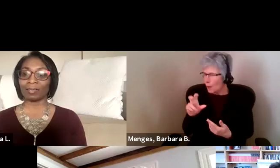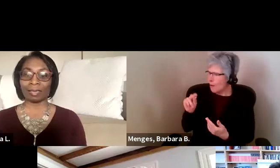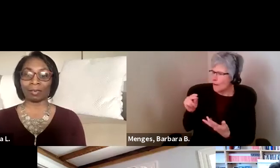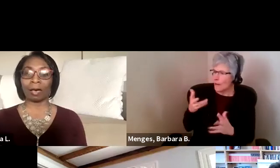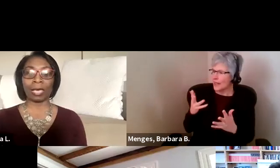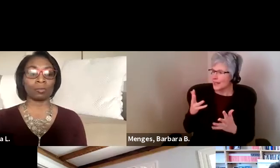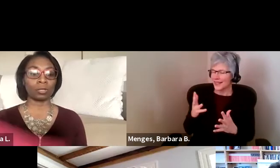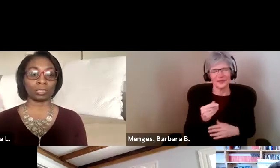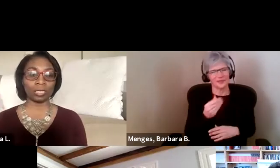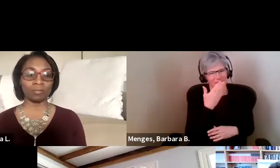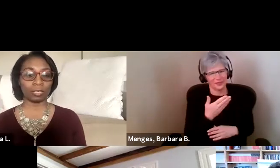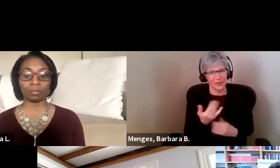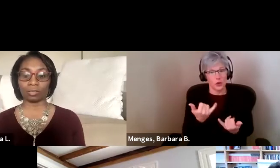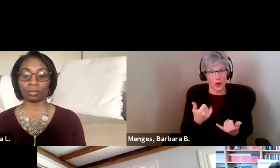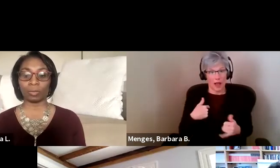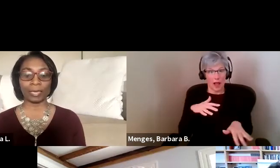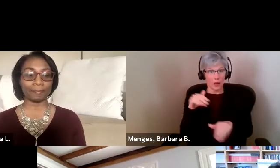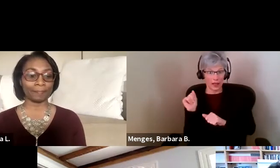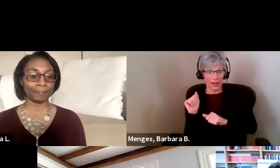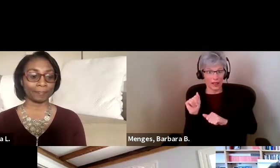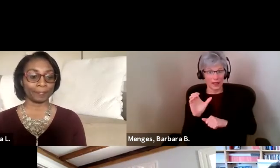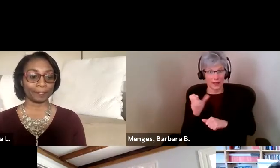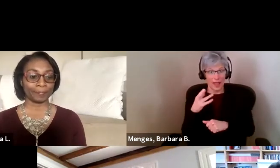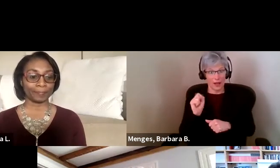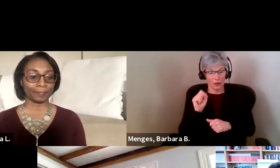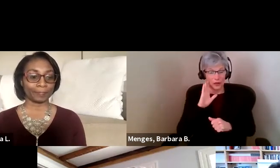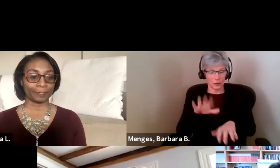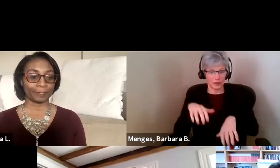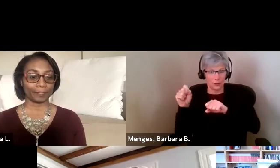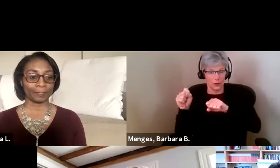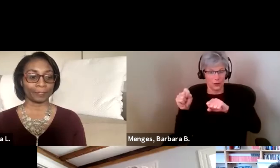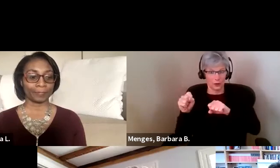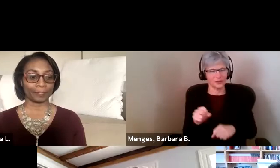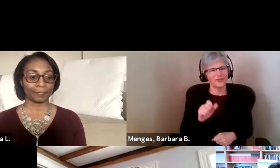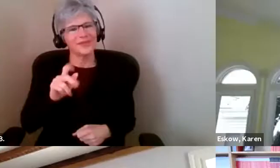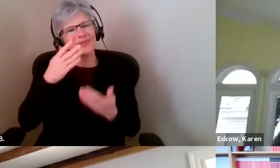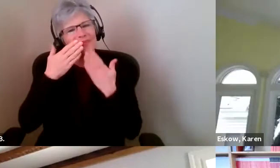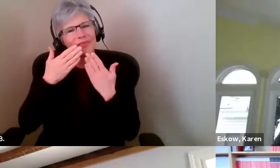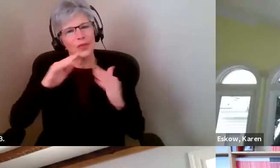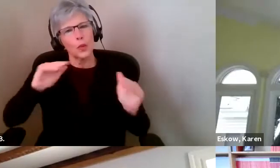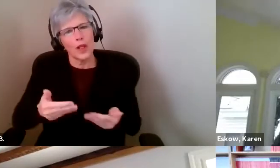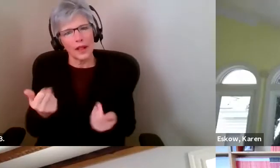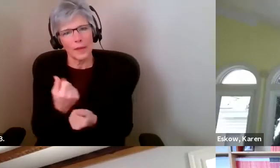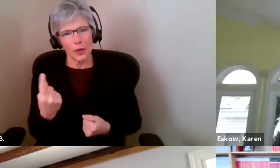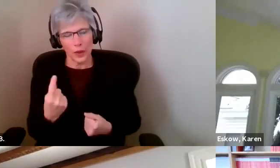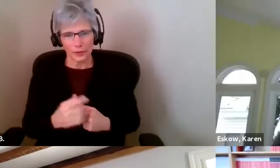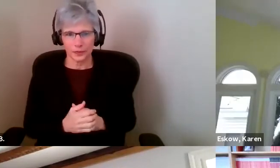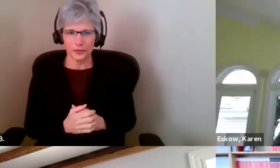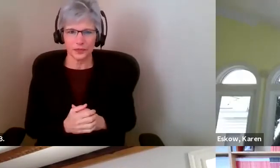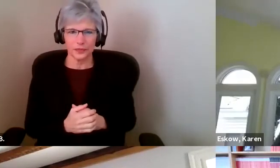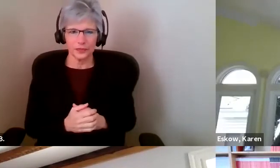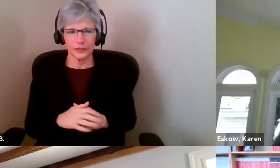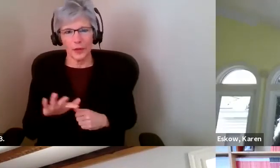Thank you. All right, now I am going to leave and Chris is going to begin. All right, thank you. Welcome everyone from somewhat